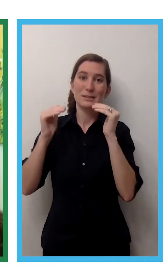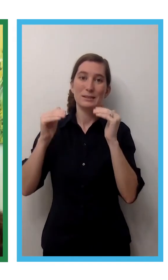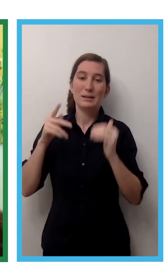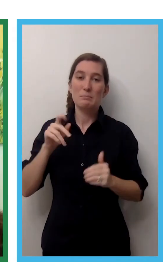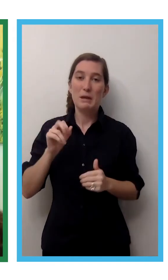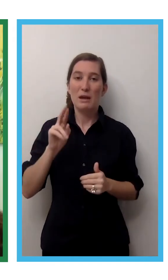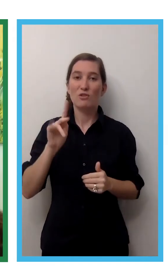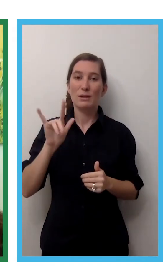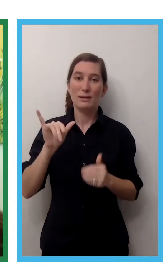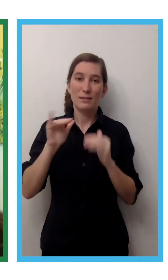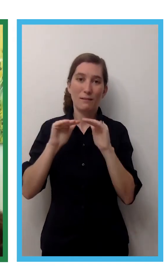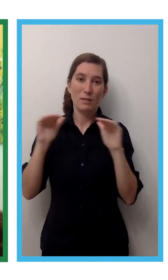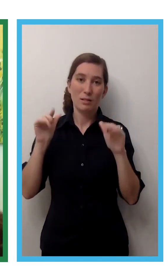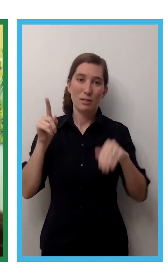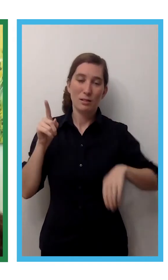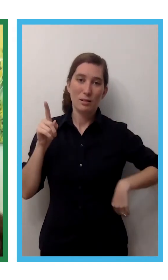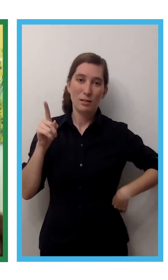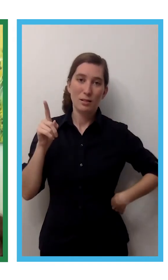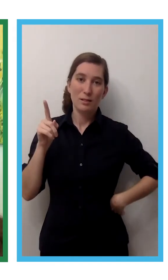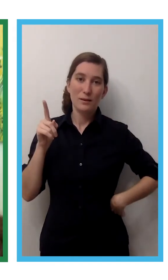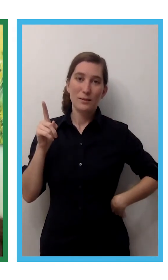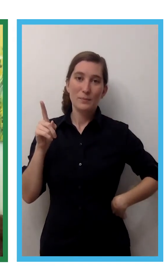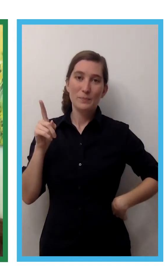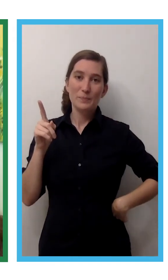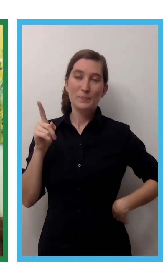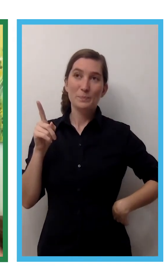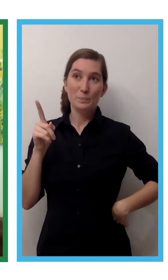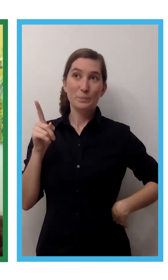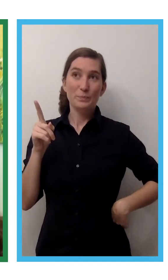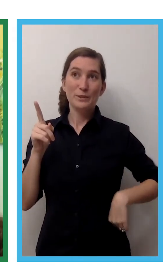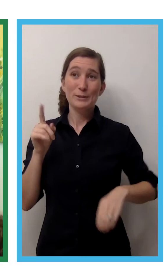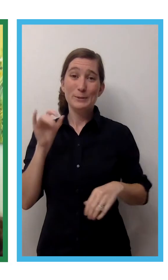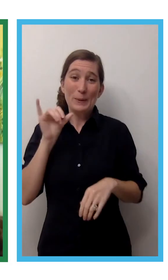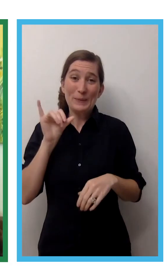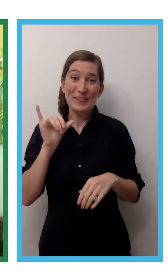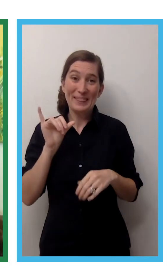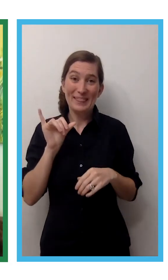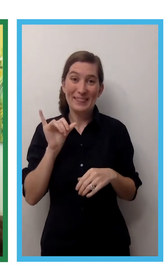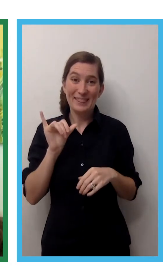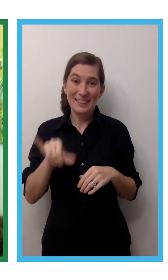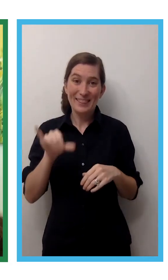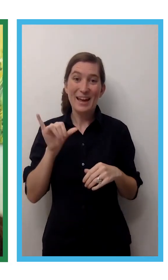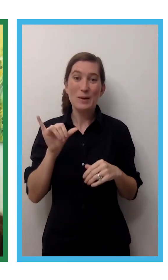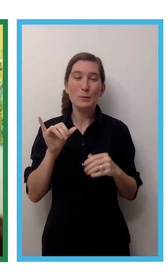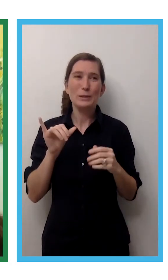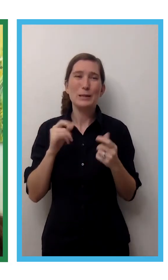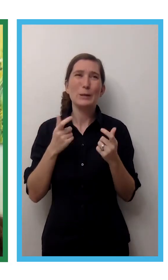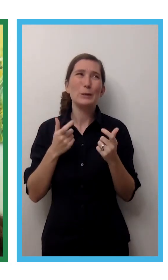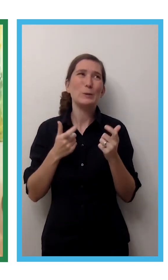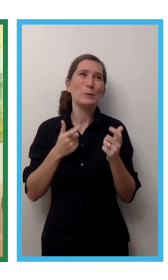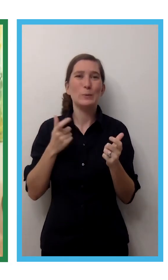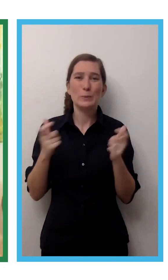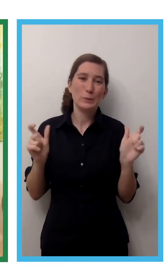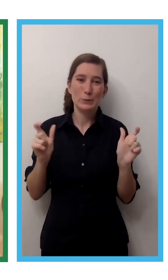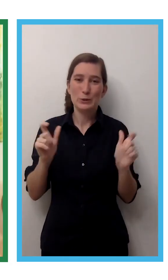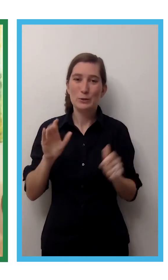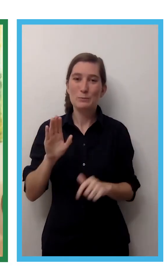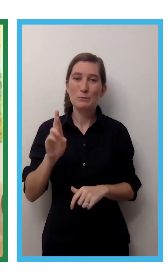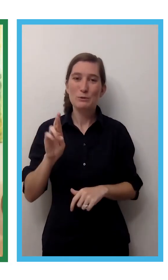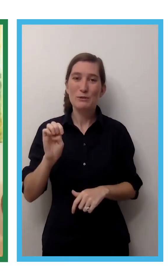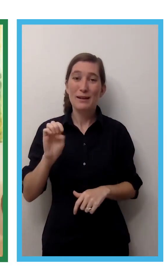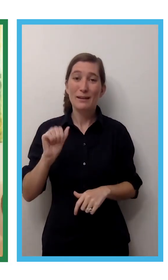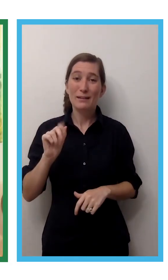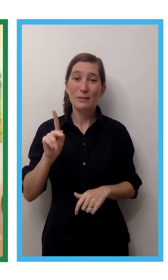And that was a big breakthrough, I think, for me personally, was an